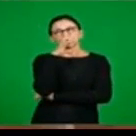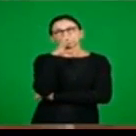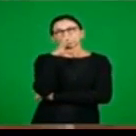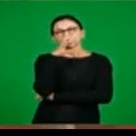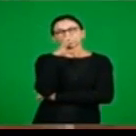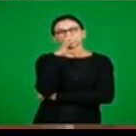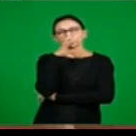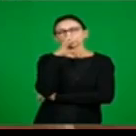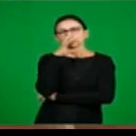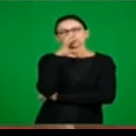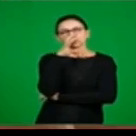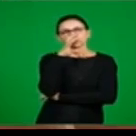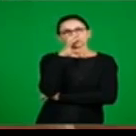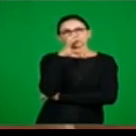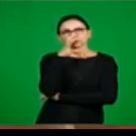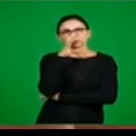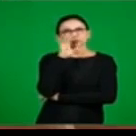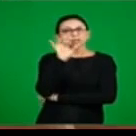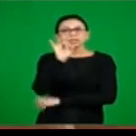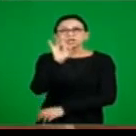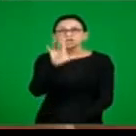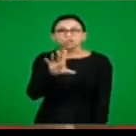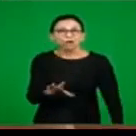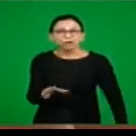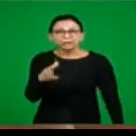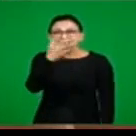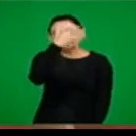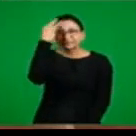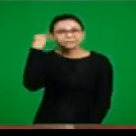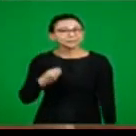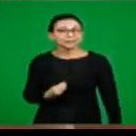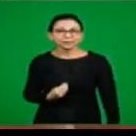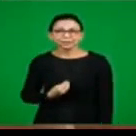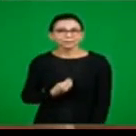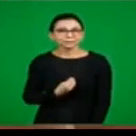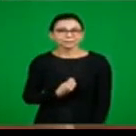listening, listening, listening. They're listeners, and they forget.